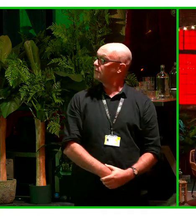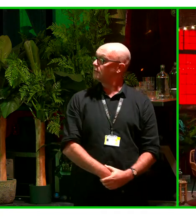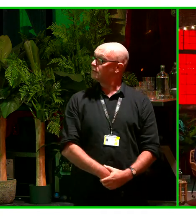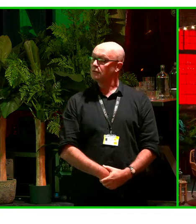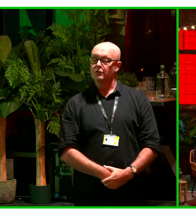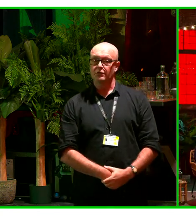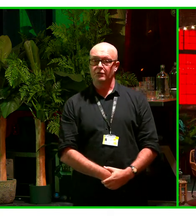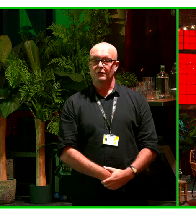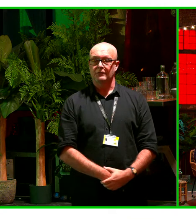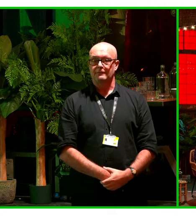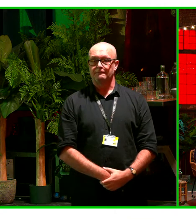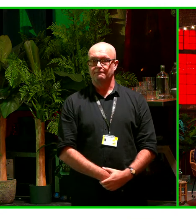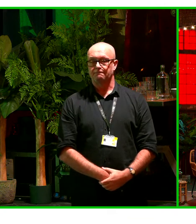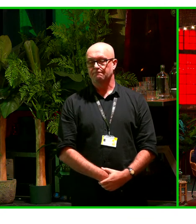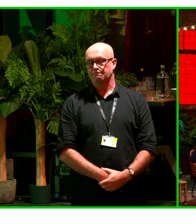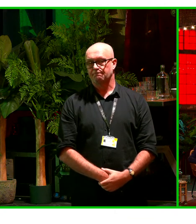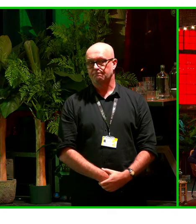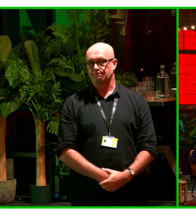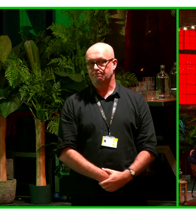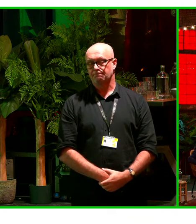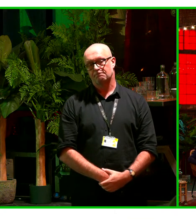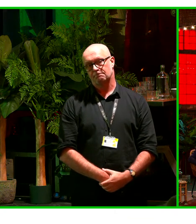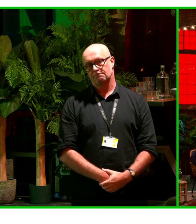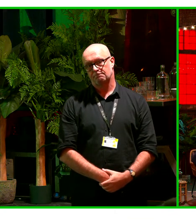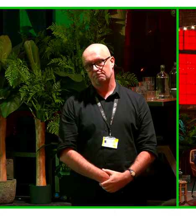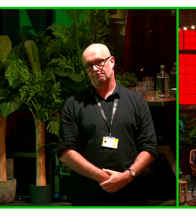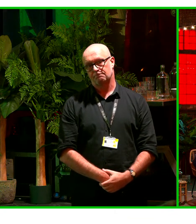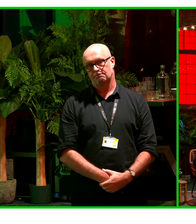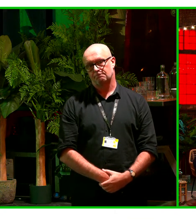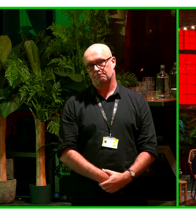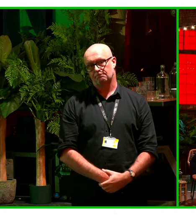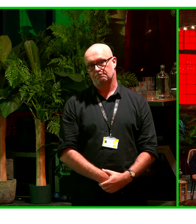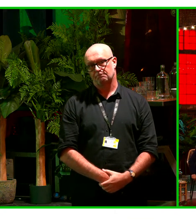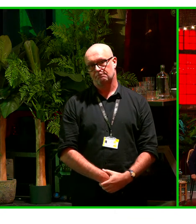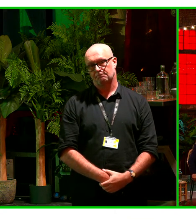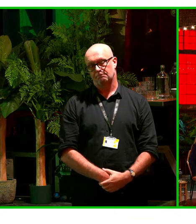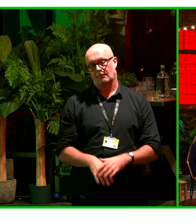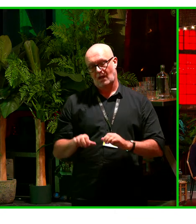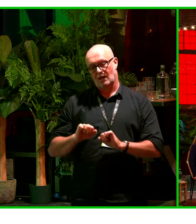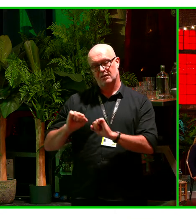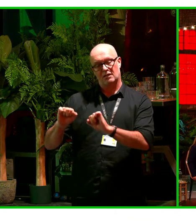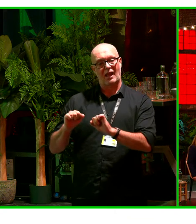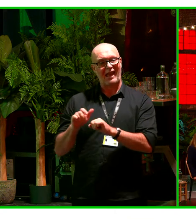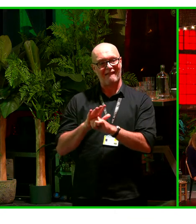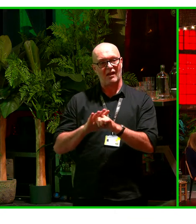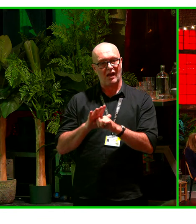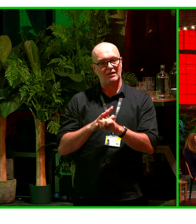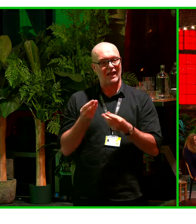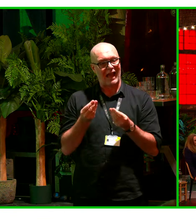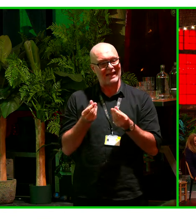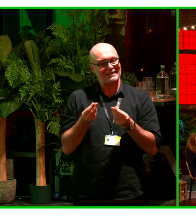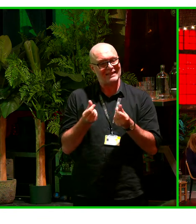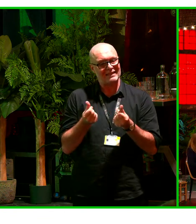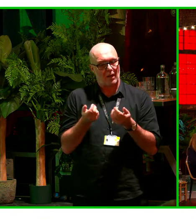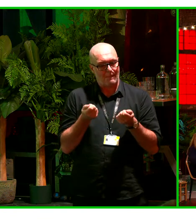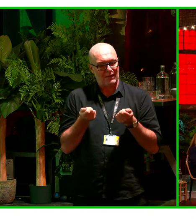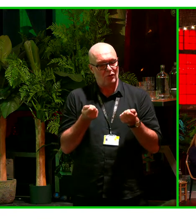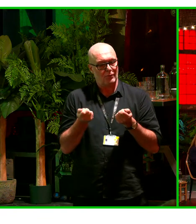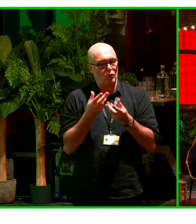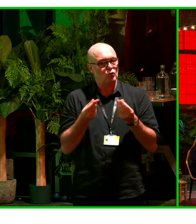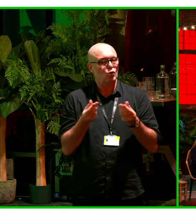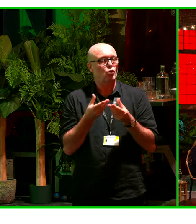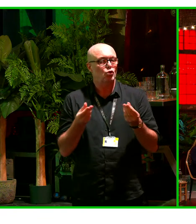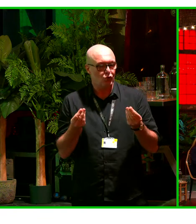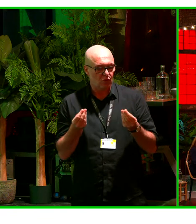based at Capenhurst near Chester. EA specialises in asset management solutions for owners and operators of electrical